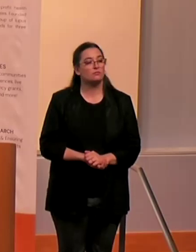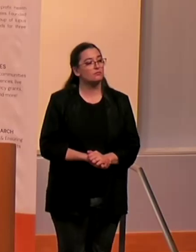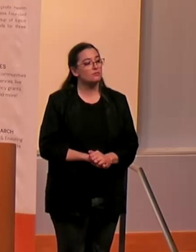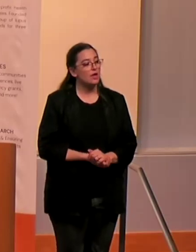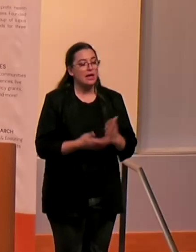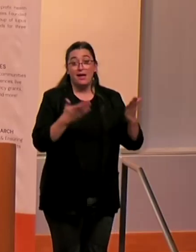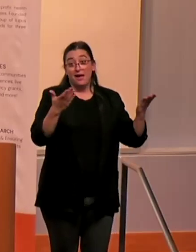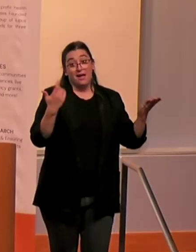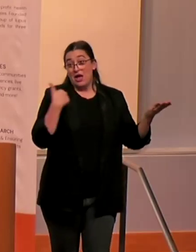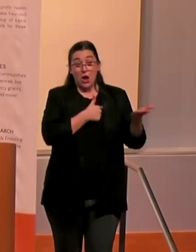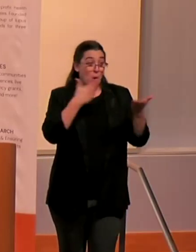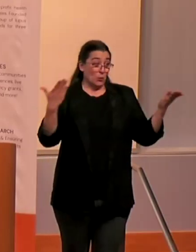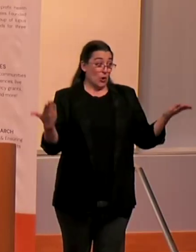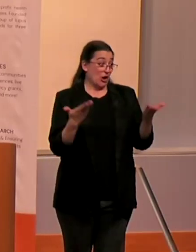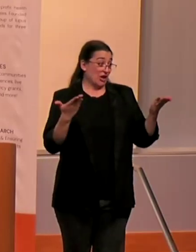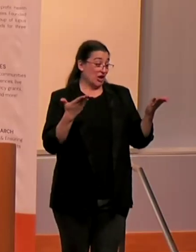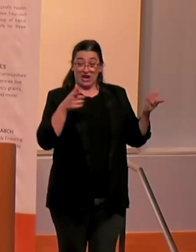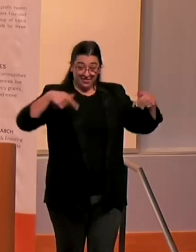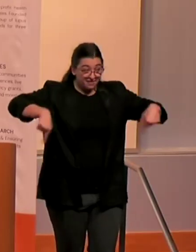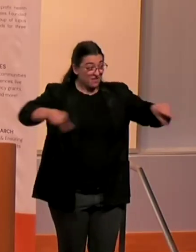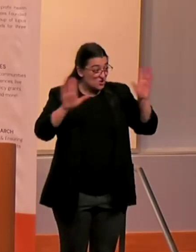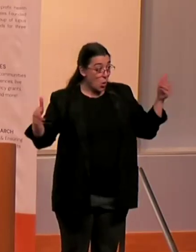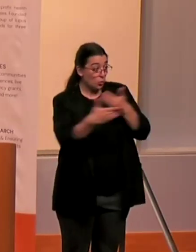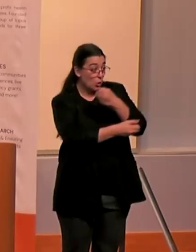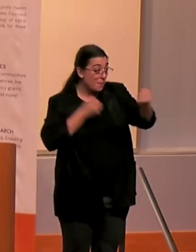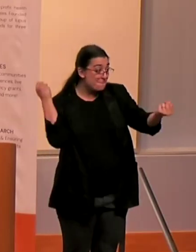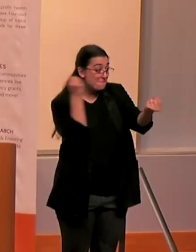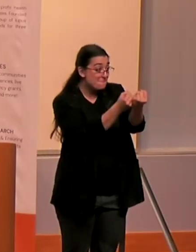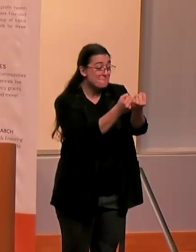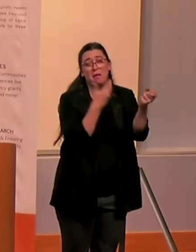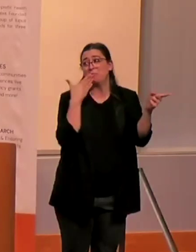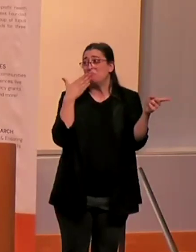Well, we're all here. This whole room has your back. We're here for you.